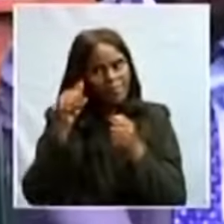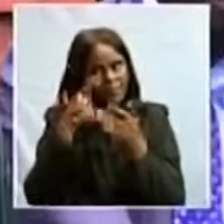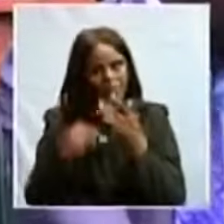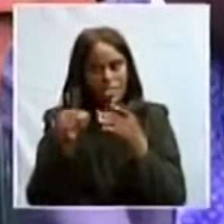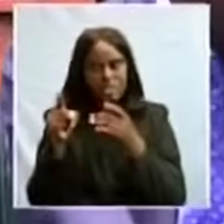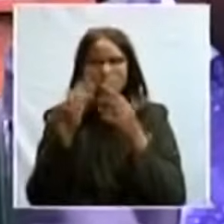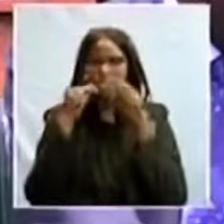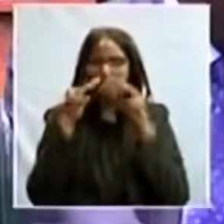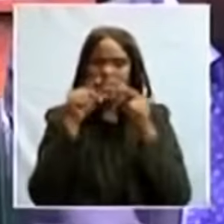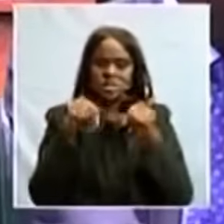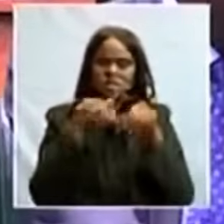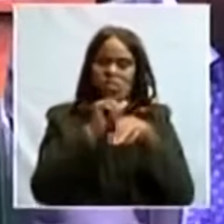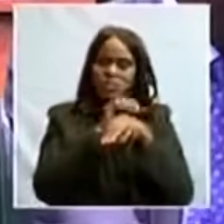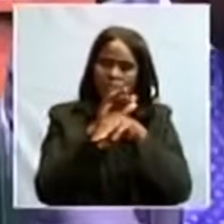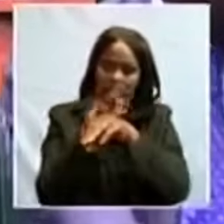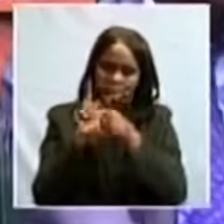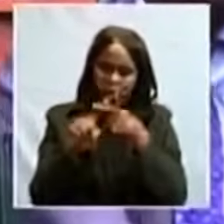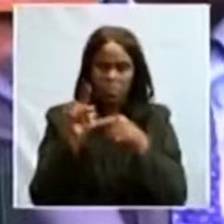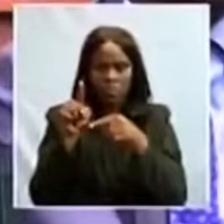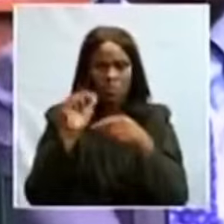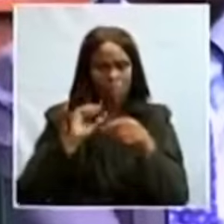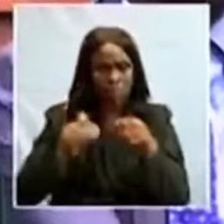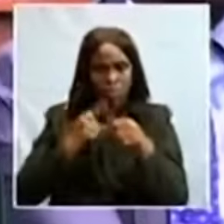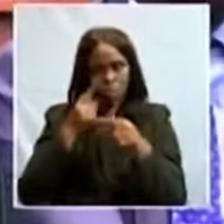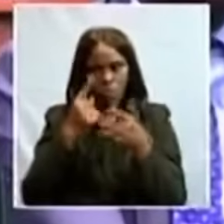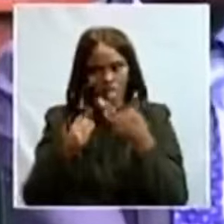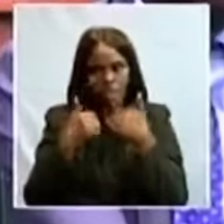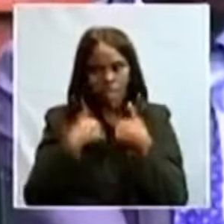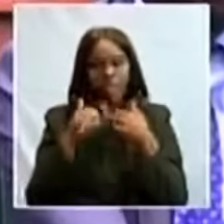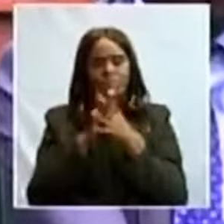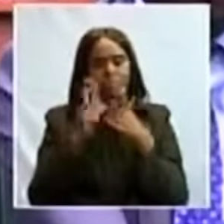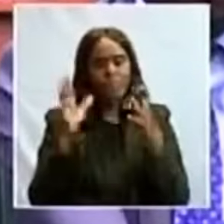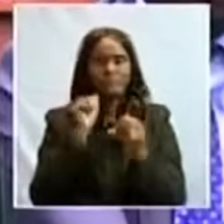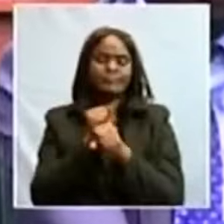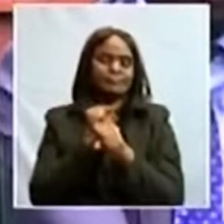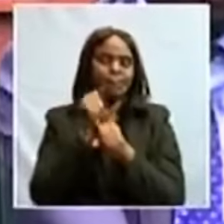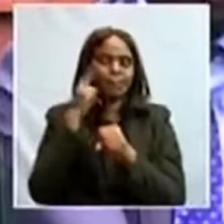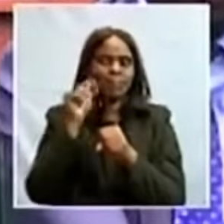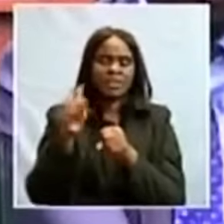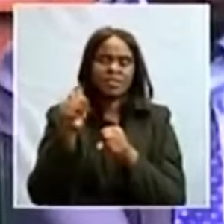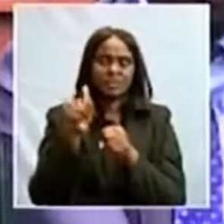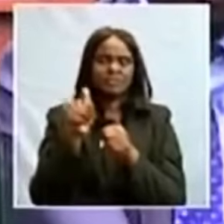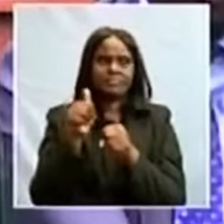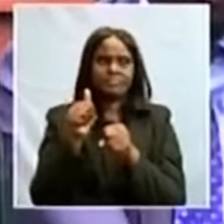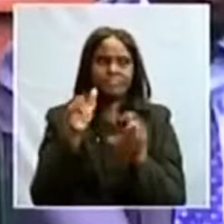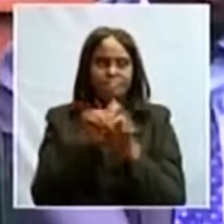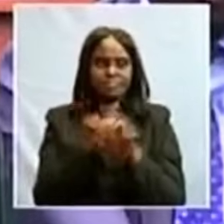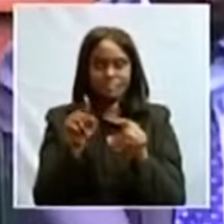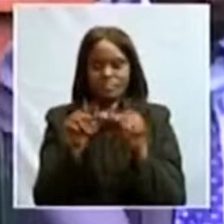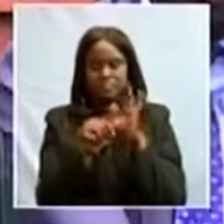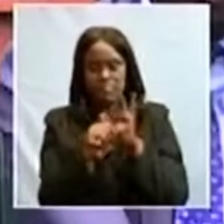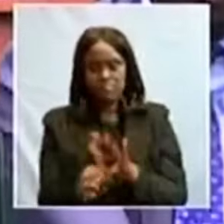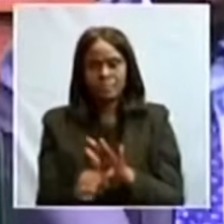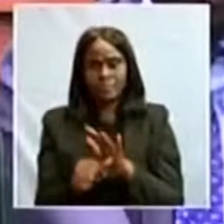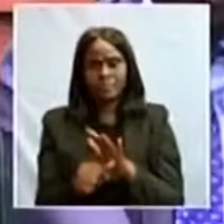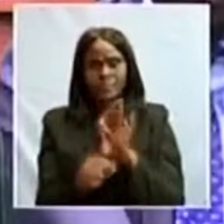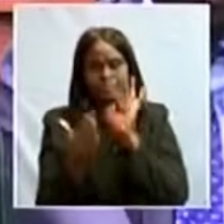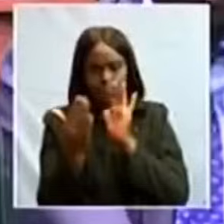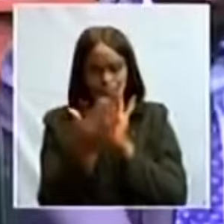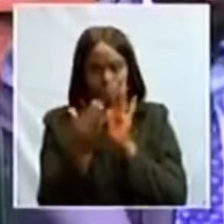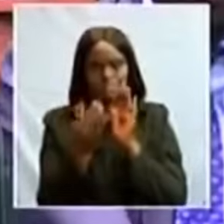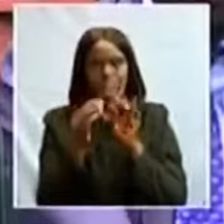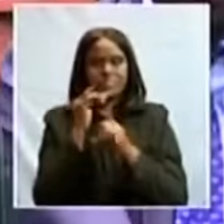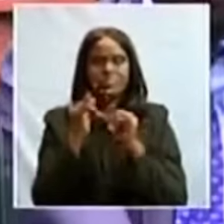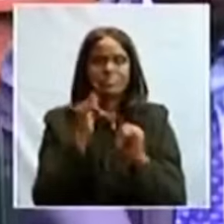what message are you sending to that woman that has done so well for herself in this discrimination that she's facing on